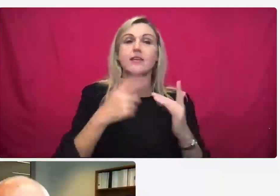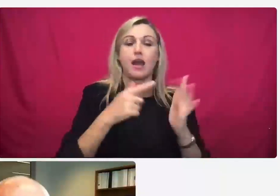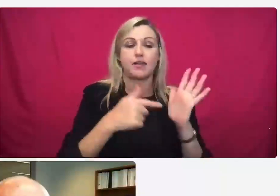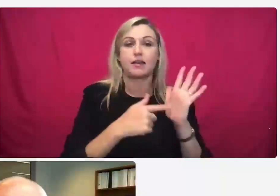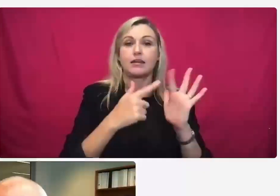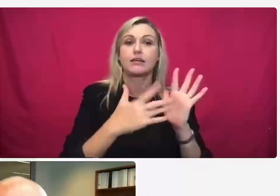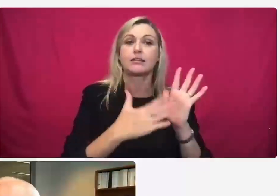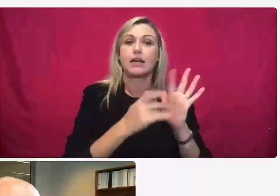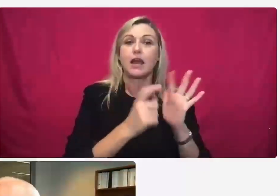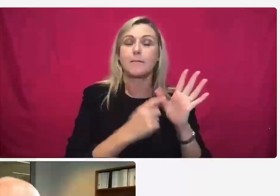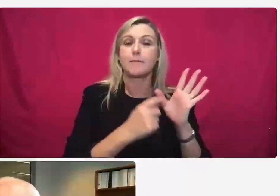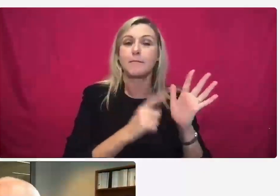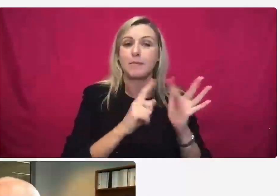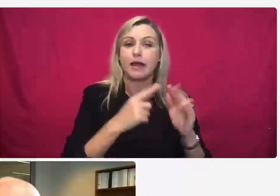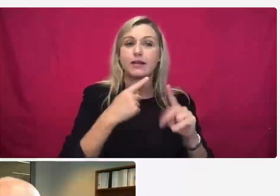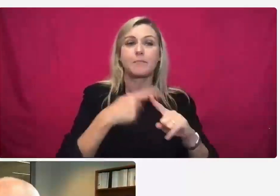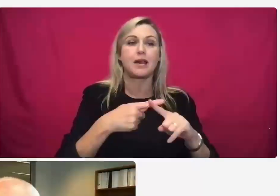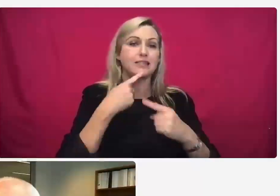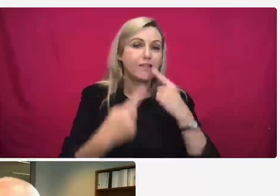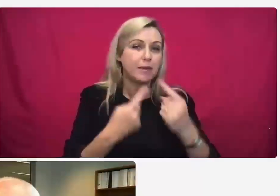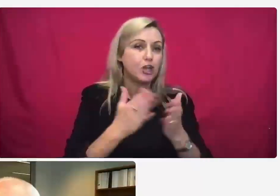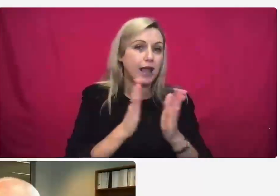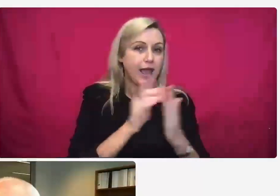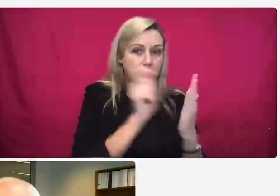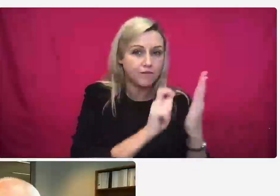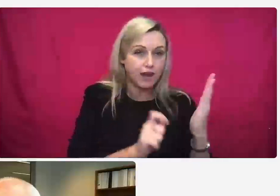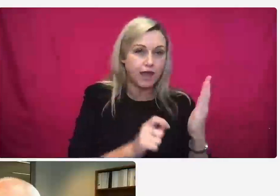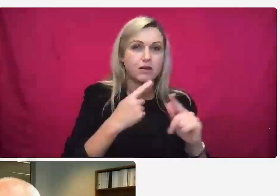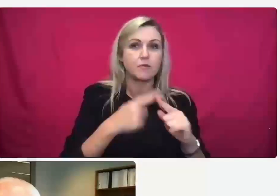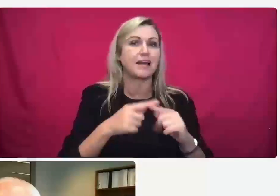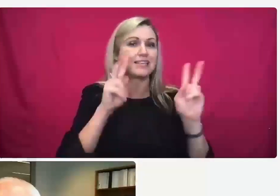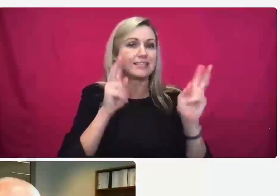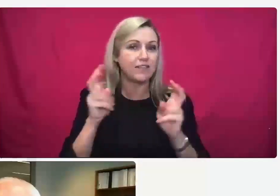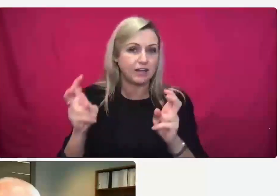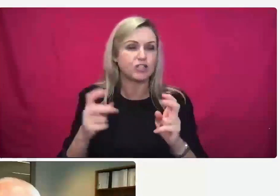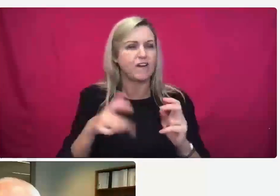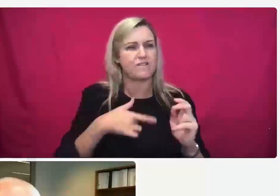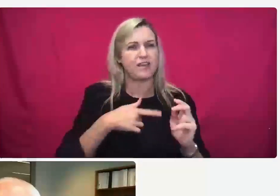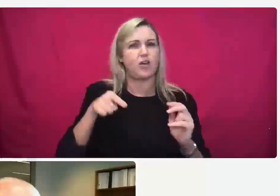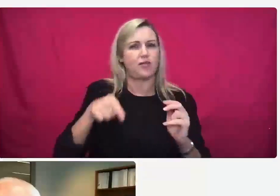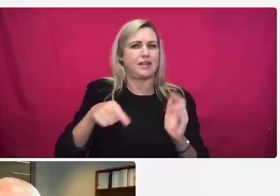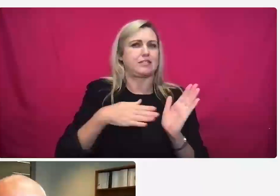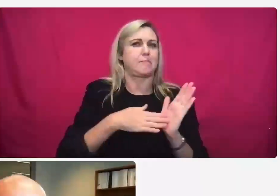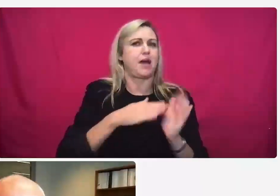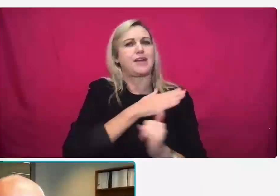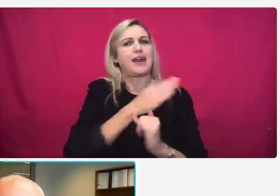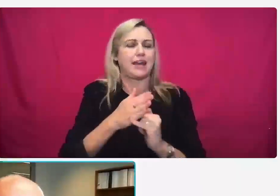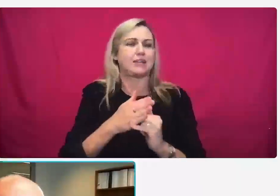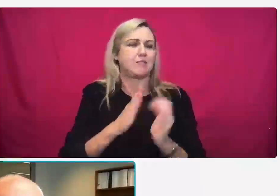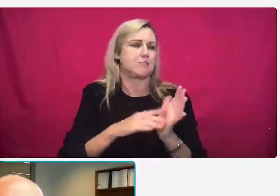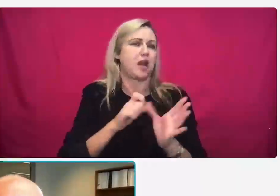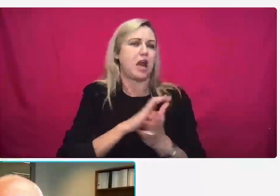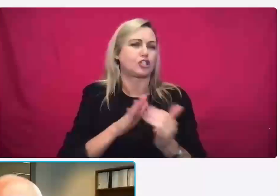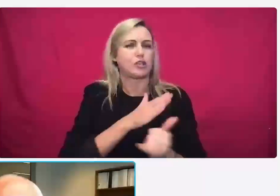guidance material and definitions I'm expecting will be released by the end of this month. Thanks. And I think